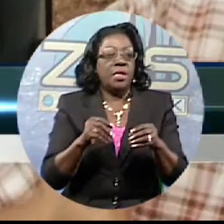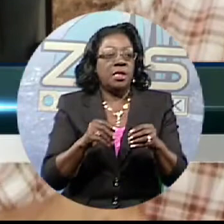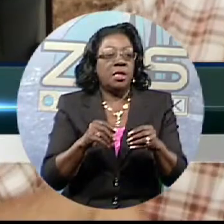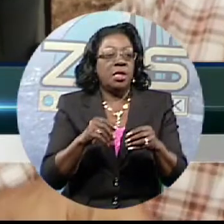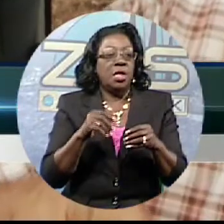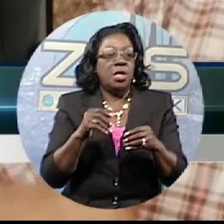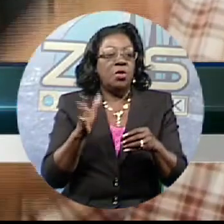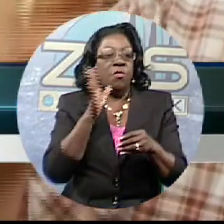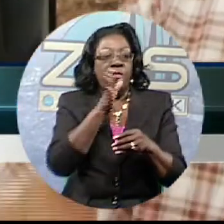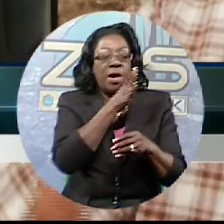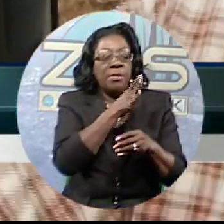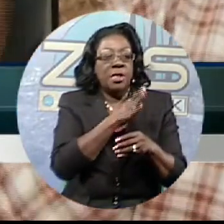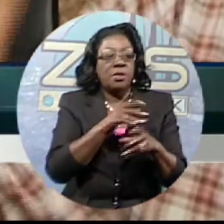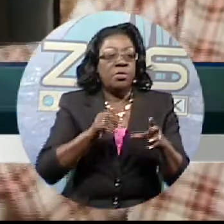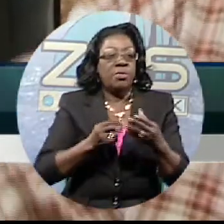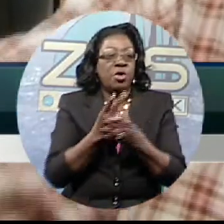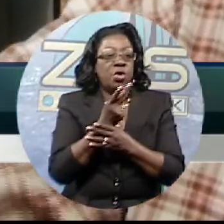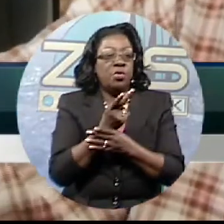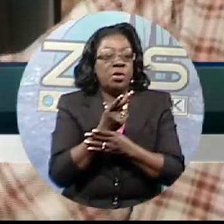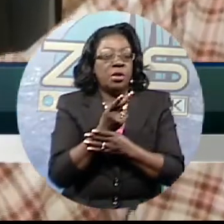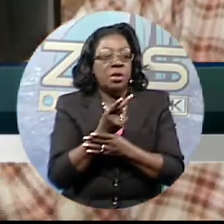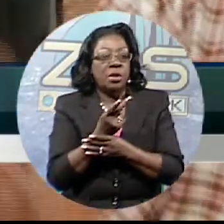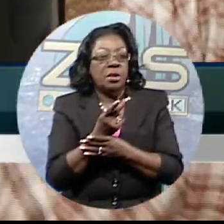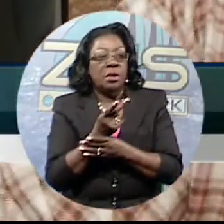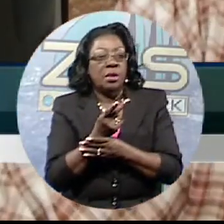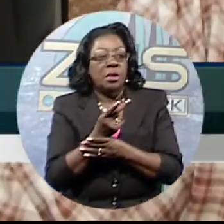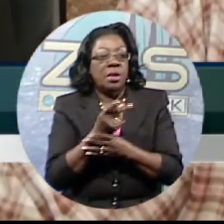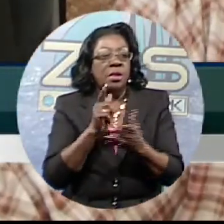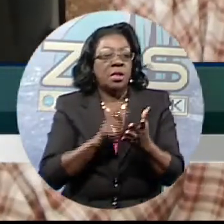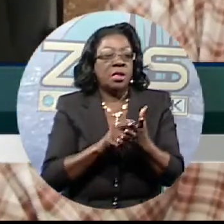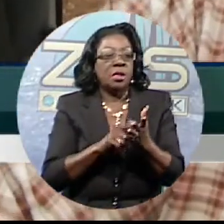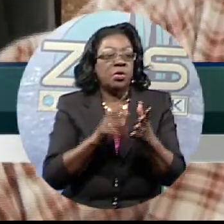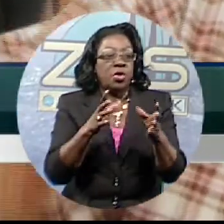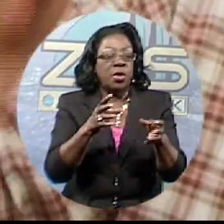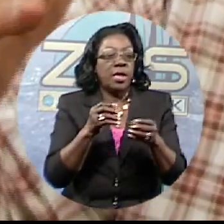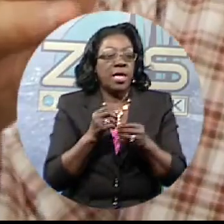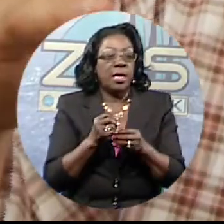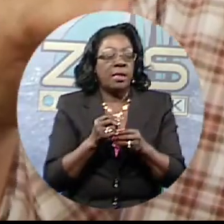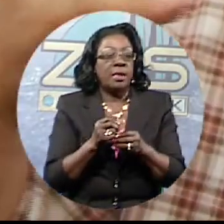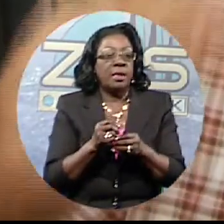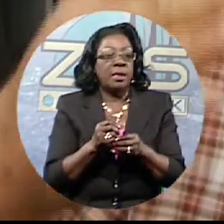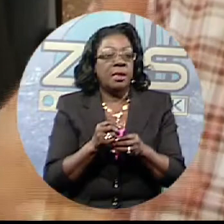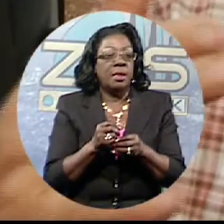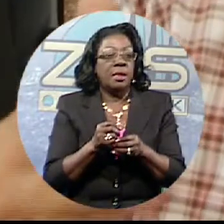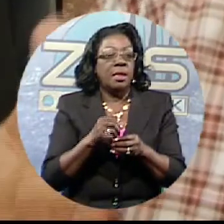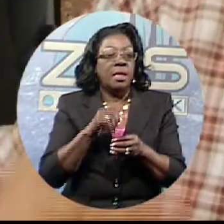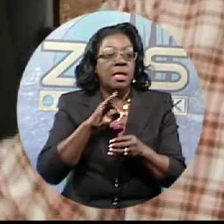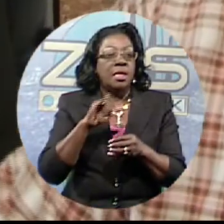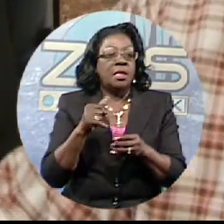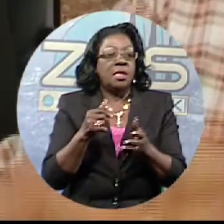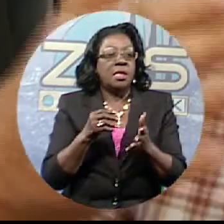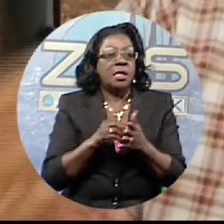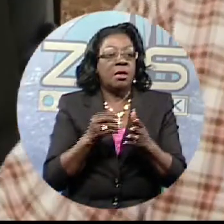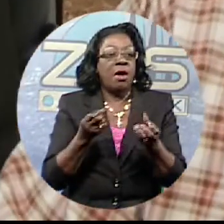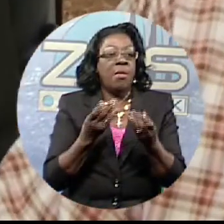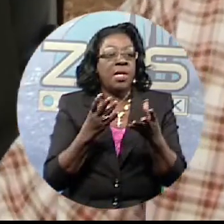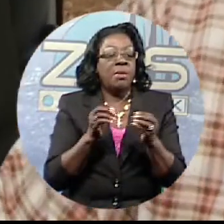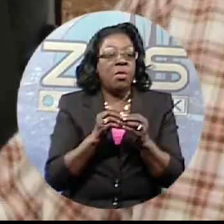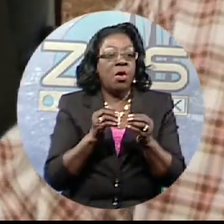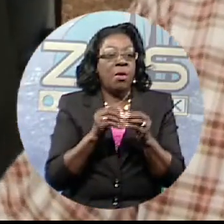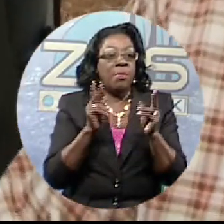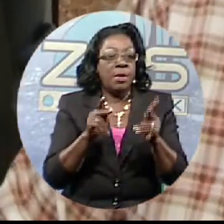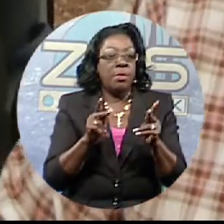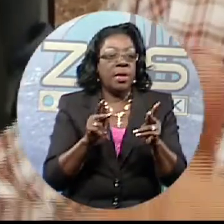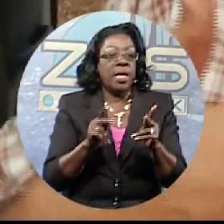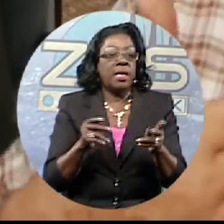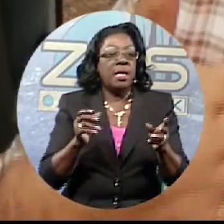you farmers, or you producers for 10 years, this is what you're going to get. Just think of how many more people would be encouraged to get